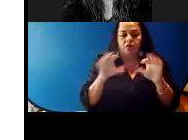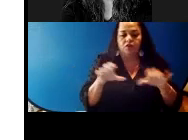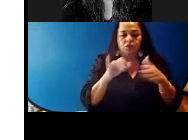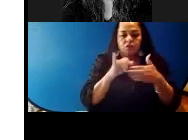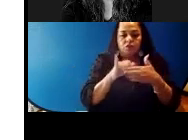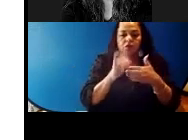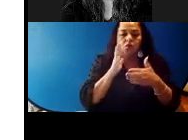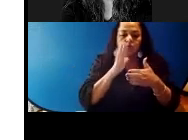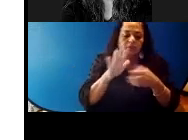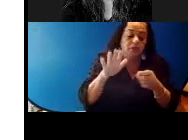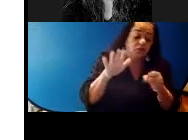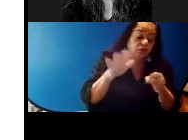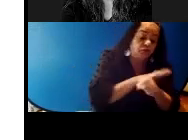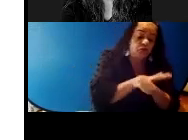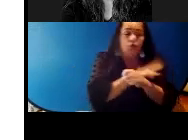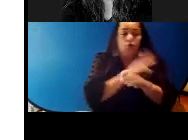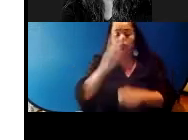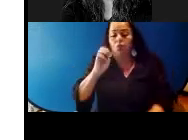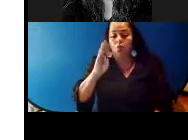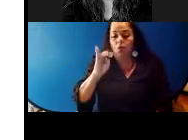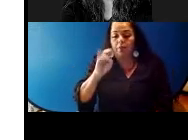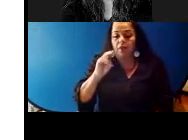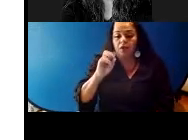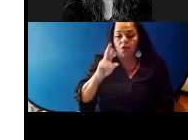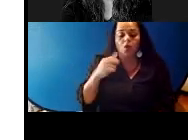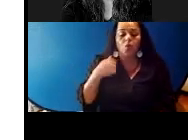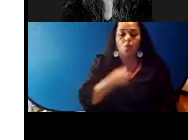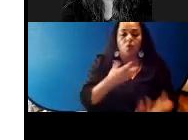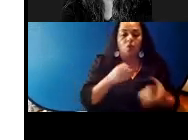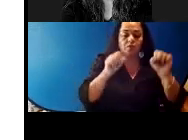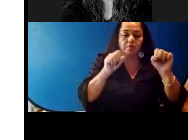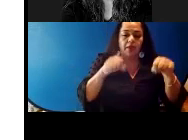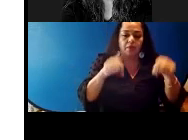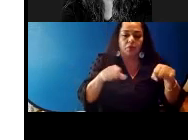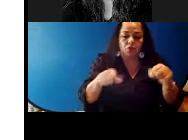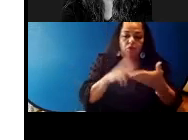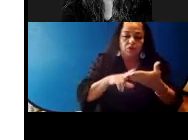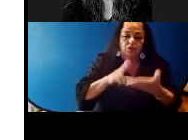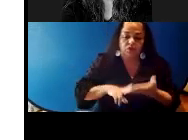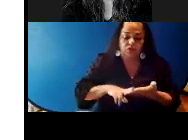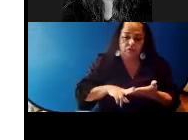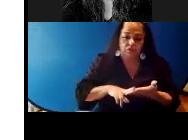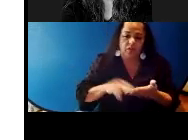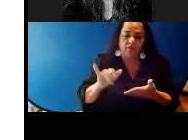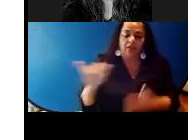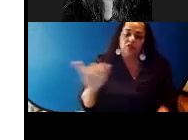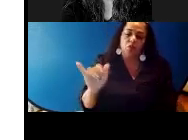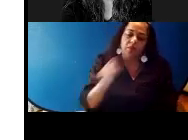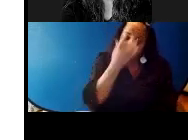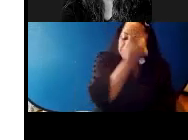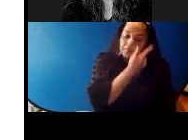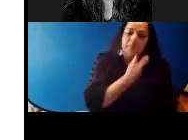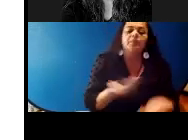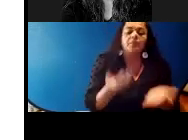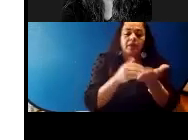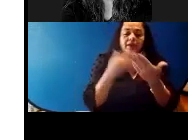jam-packed webinar, so we really want to make sure that you are able to get registered for that as well. So, well, again, thank